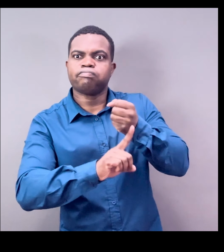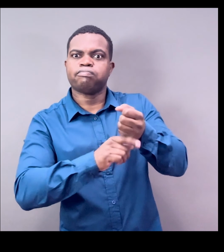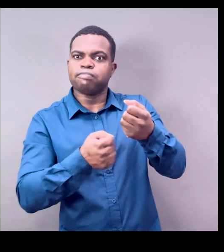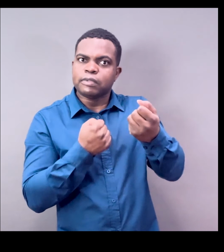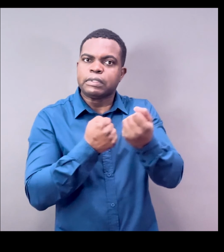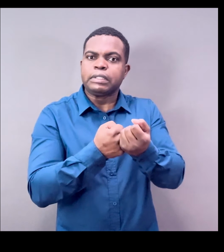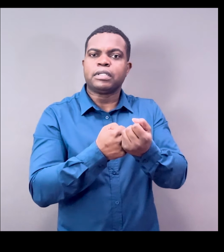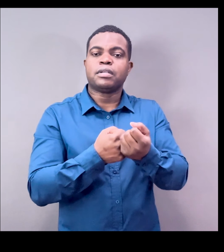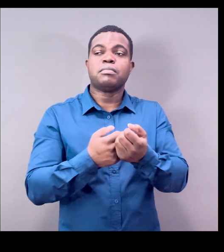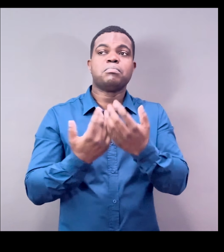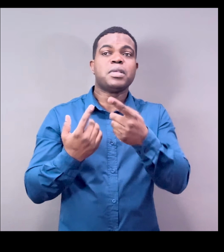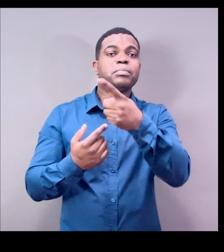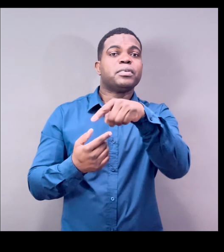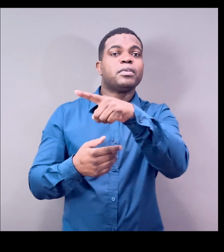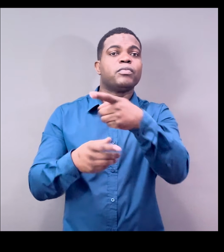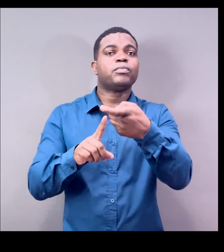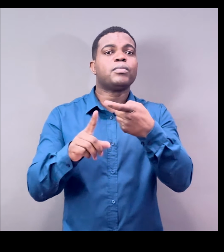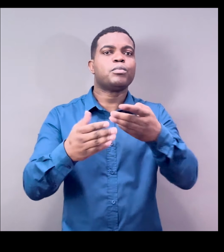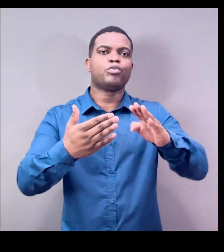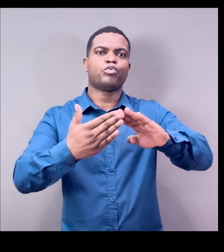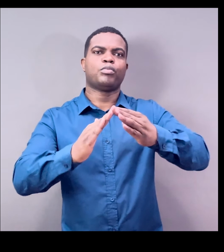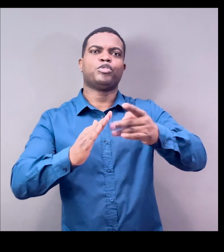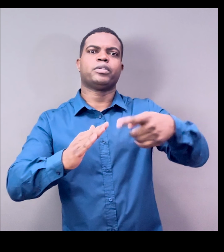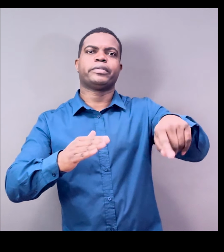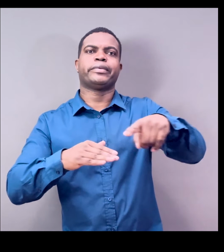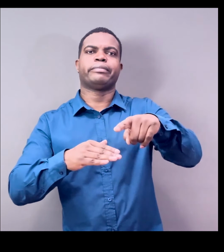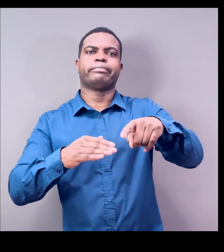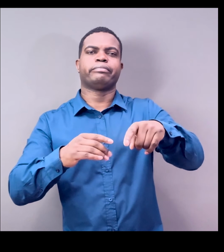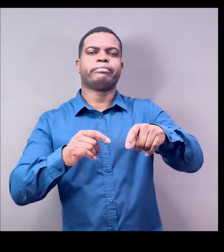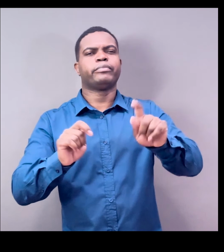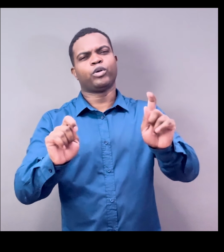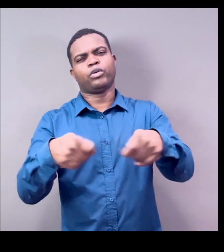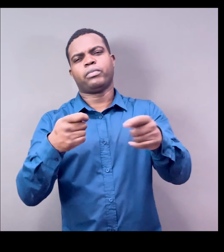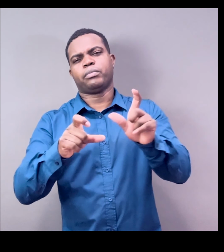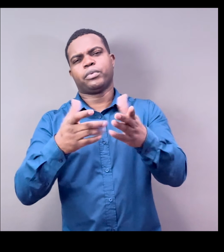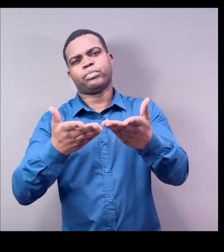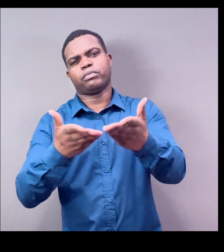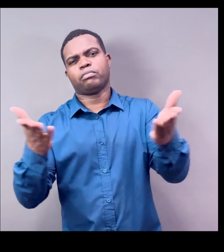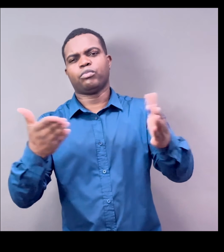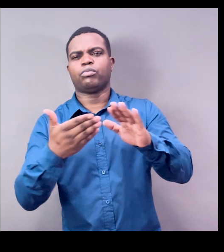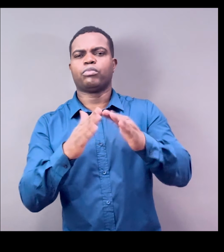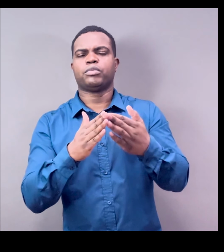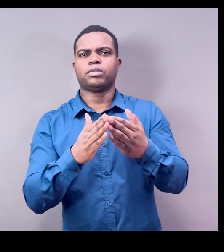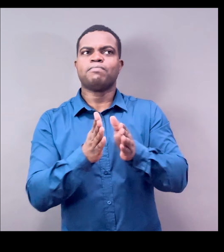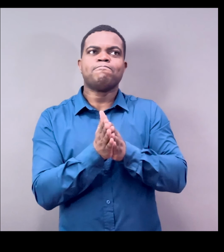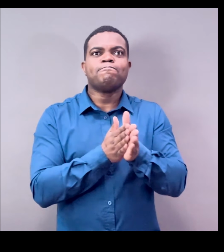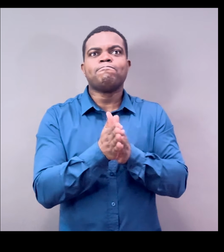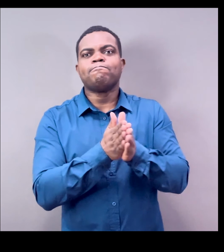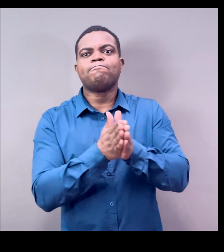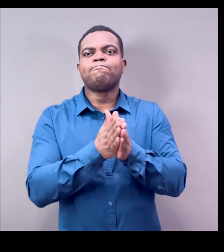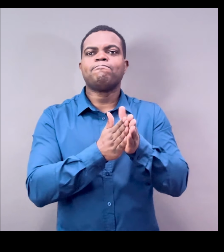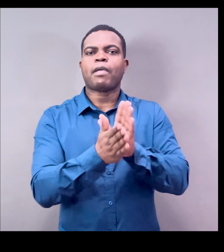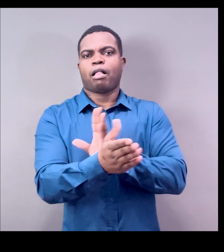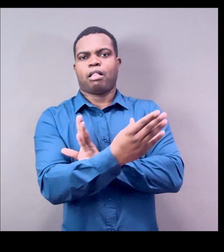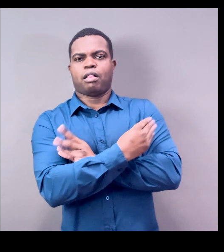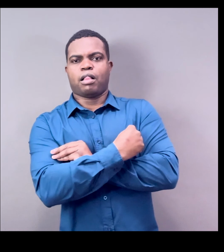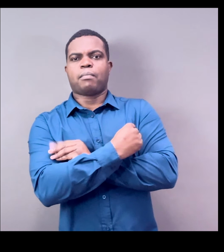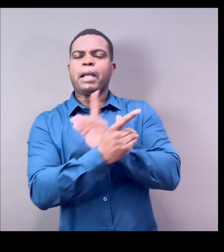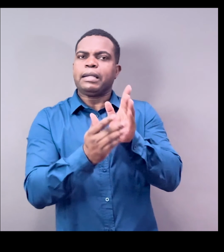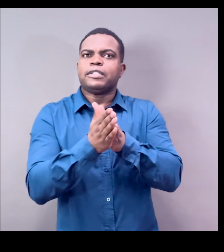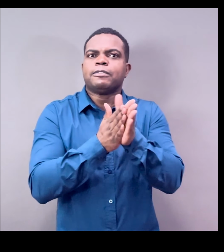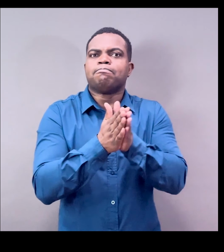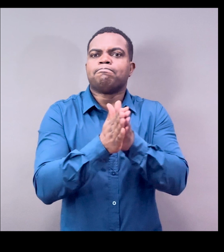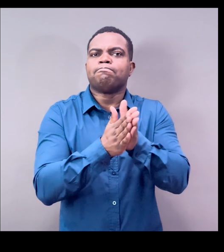They could be the community members. They could be the community members. Even though they may not be your